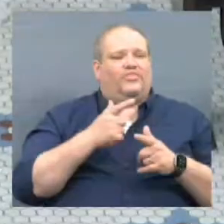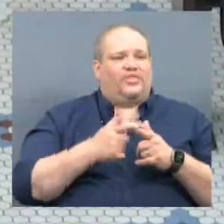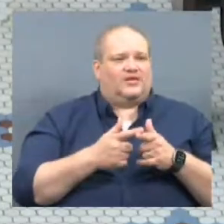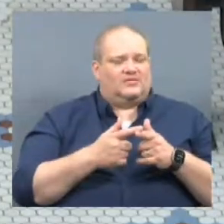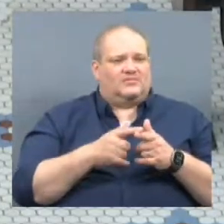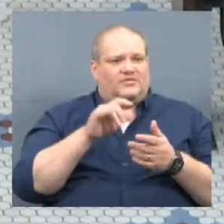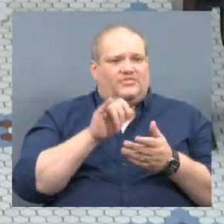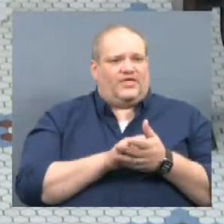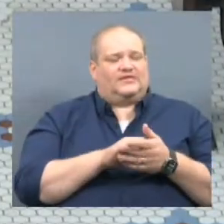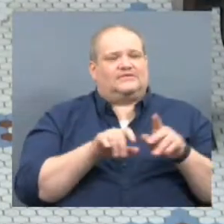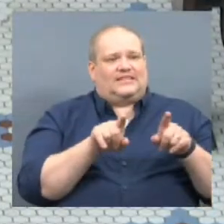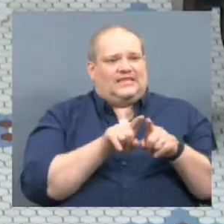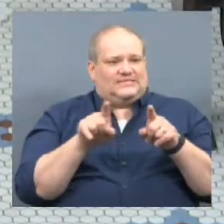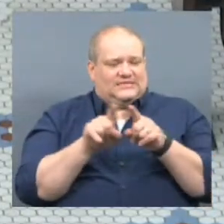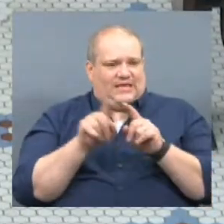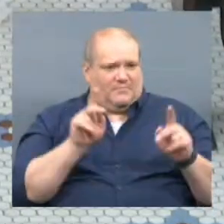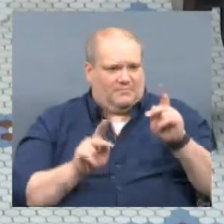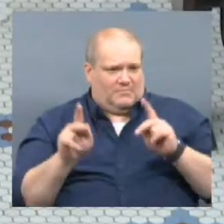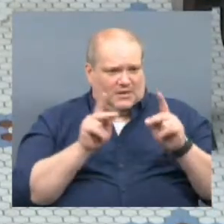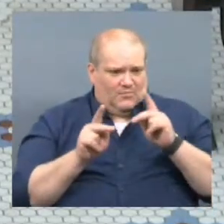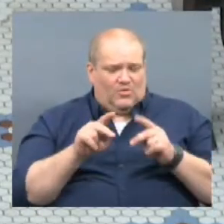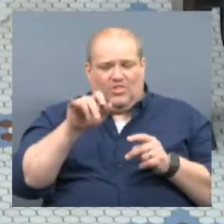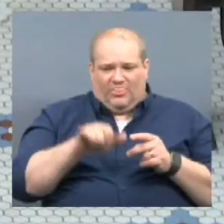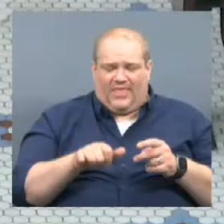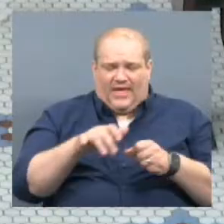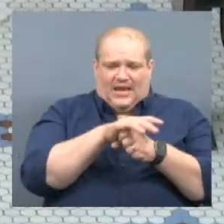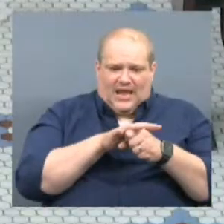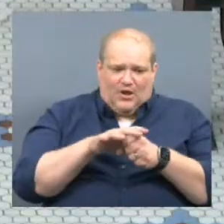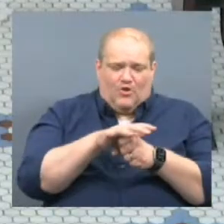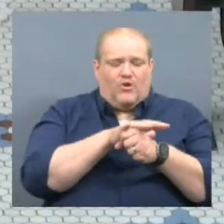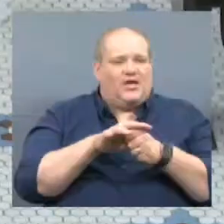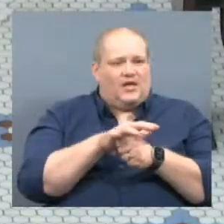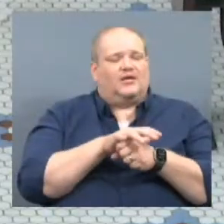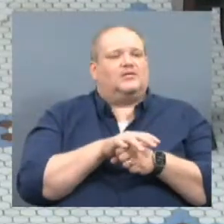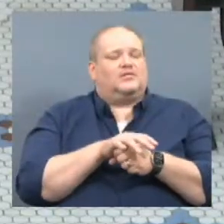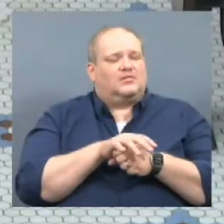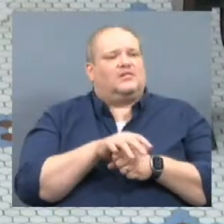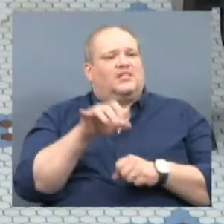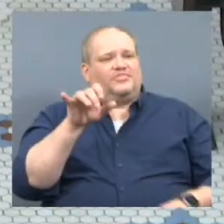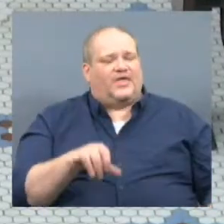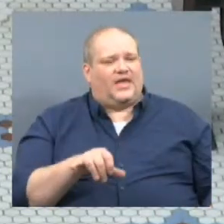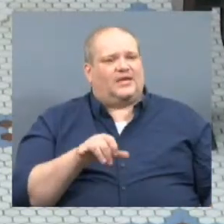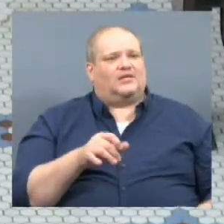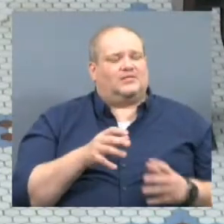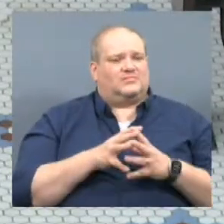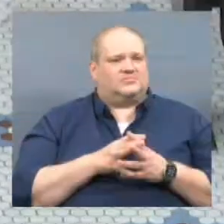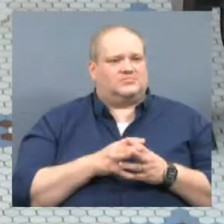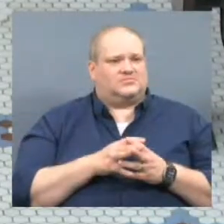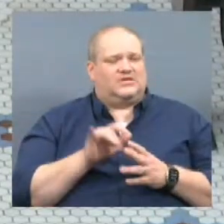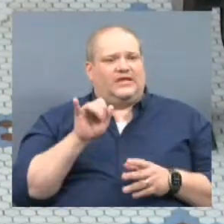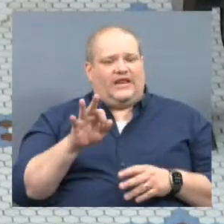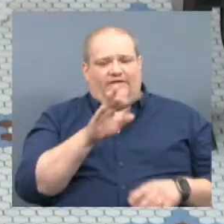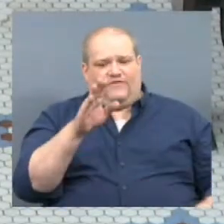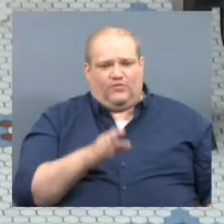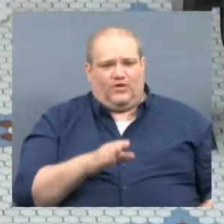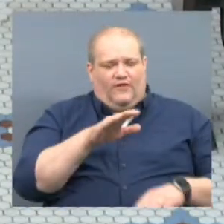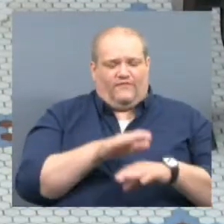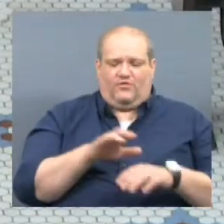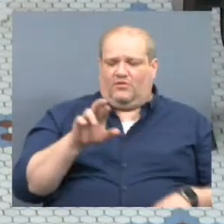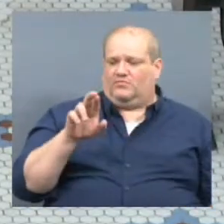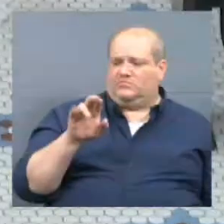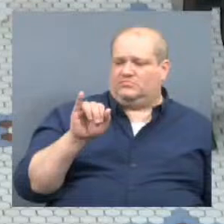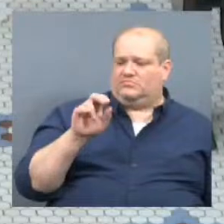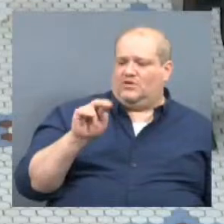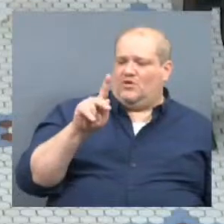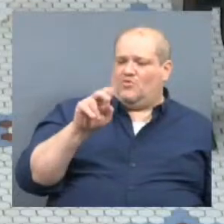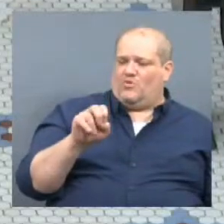It's owned by the same people. This area is if you've never been on Rinky Road,